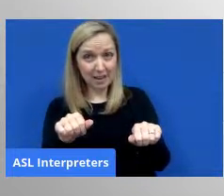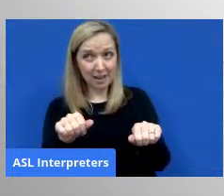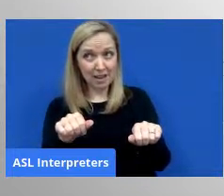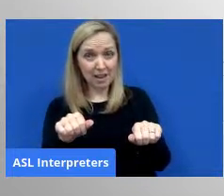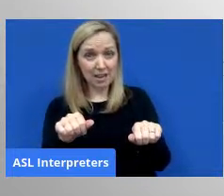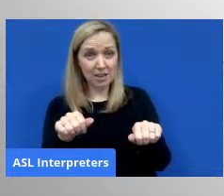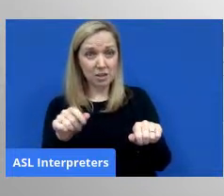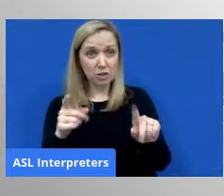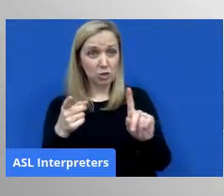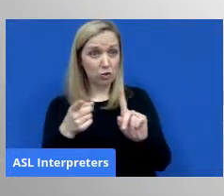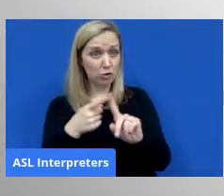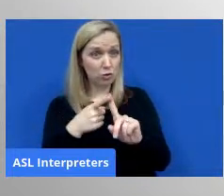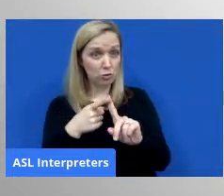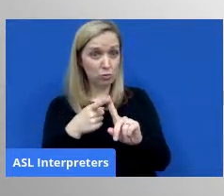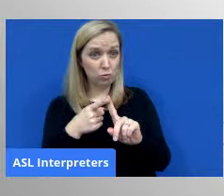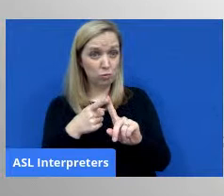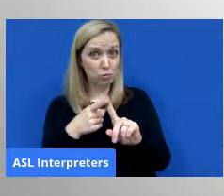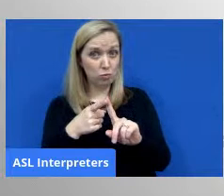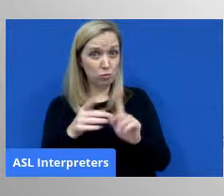nominating